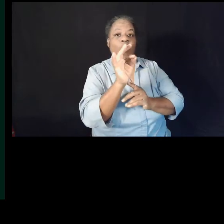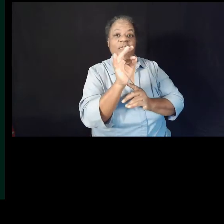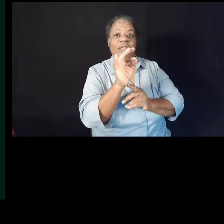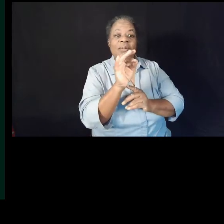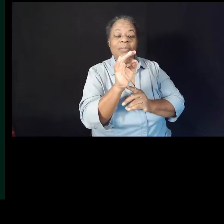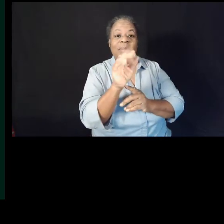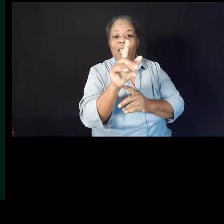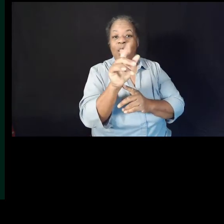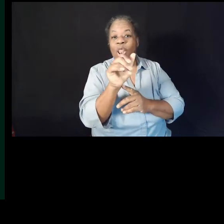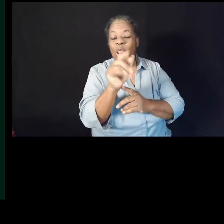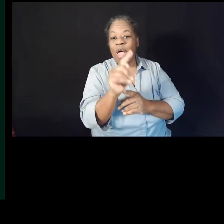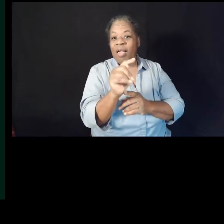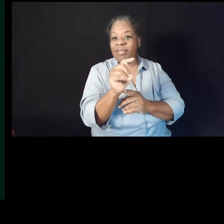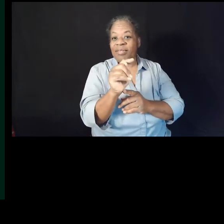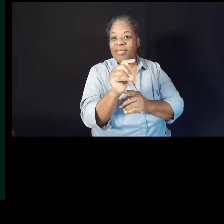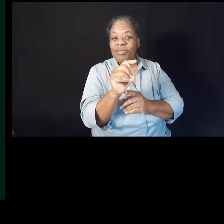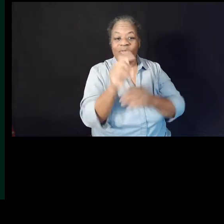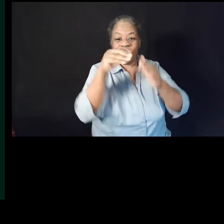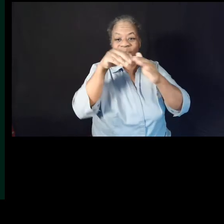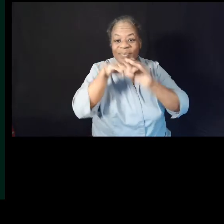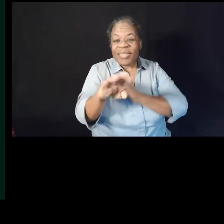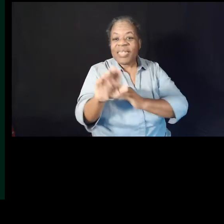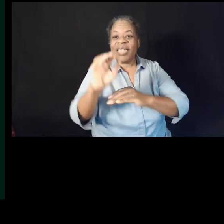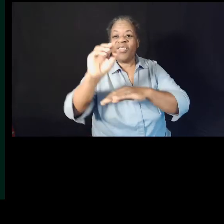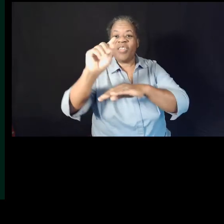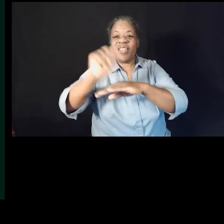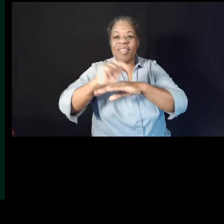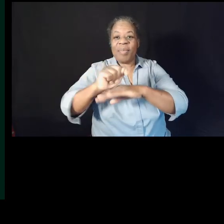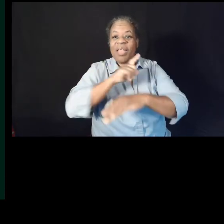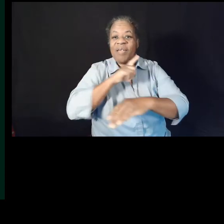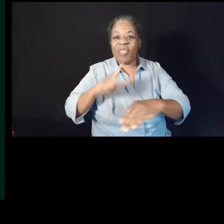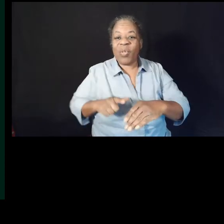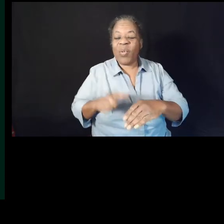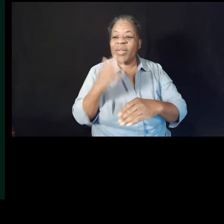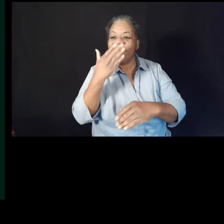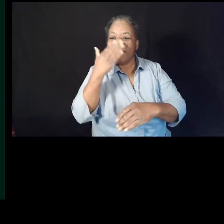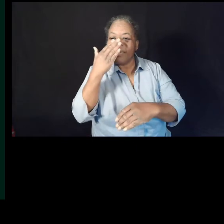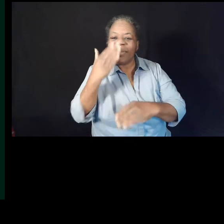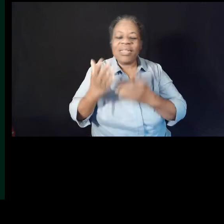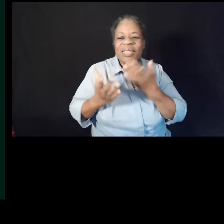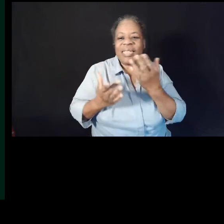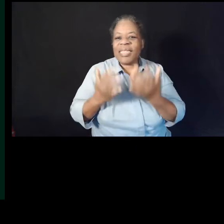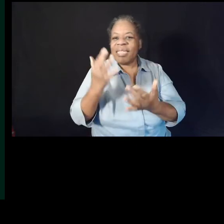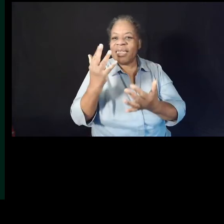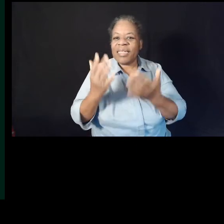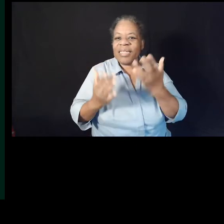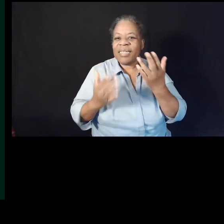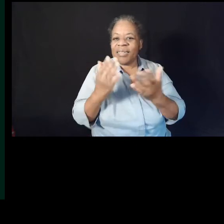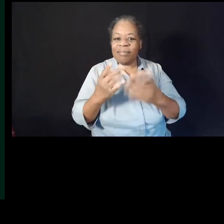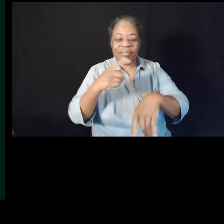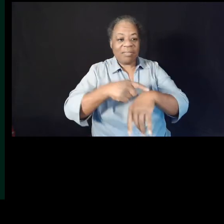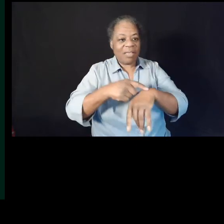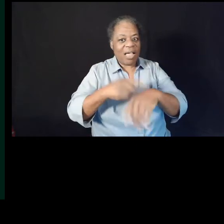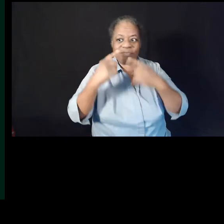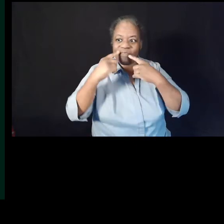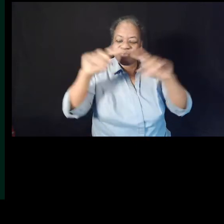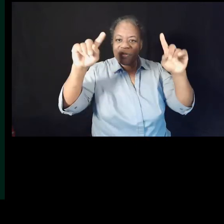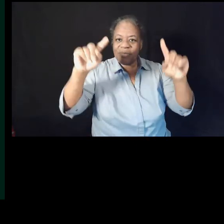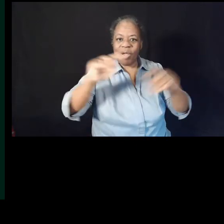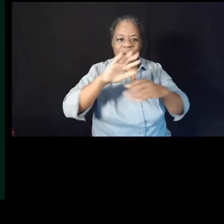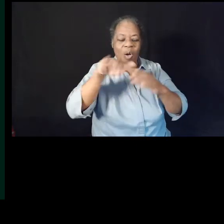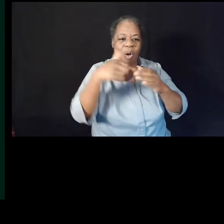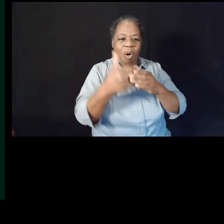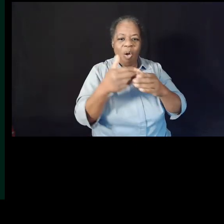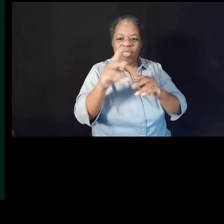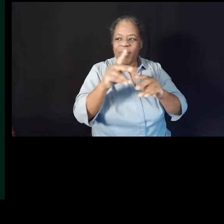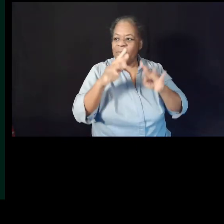priesthood, to go into the temple of the Lord and burn incense. And when the time for the burning of incense came, all the assembled